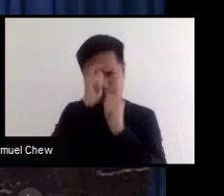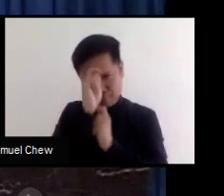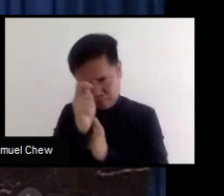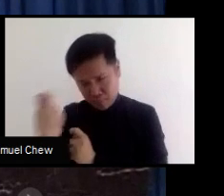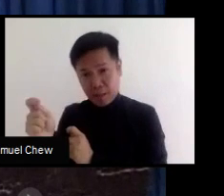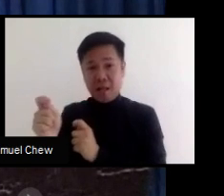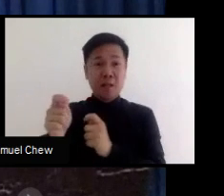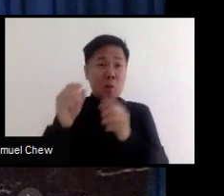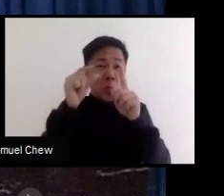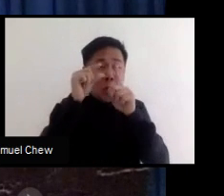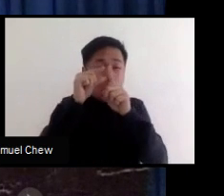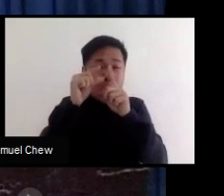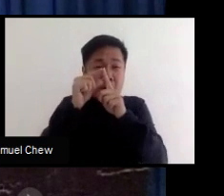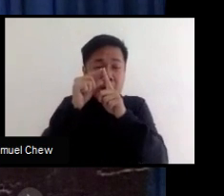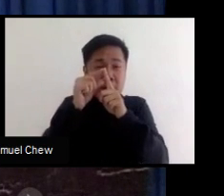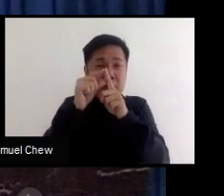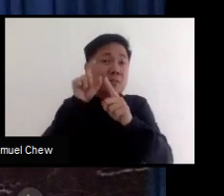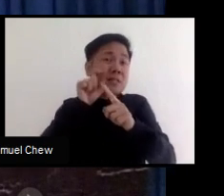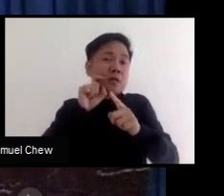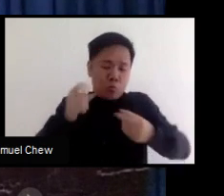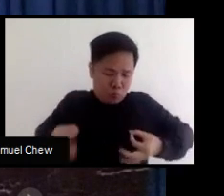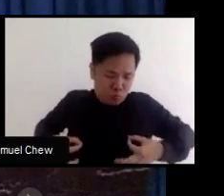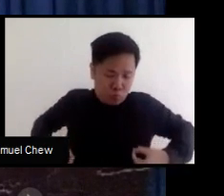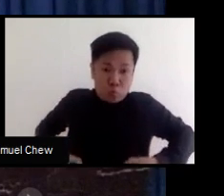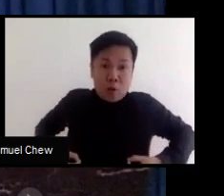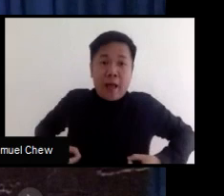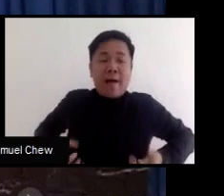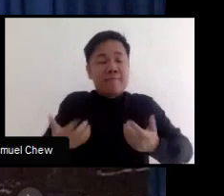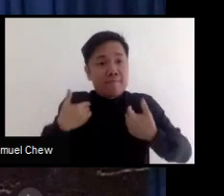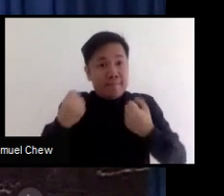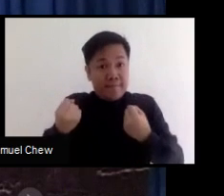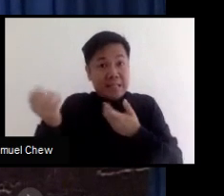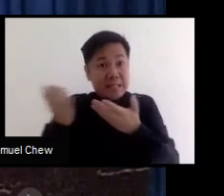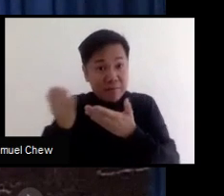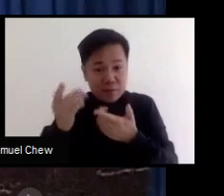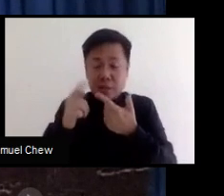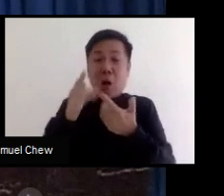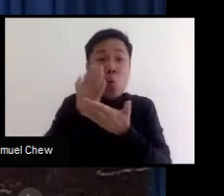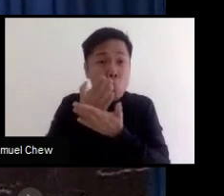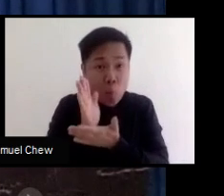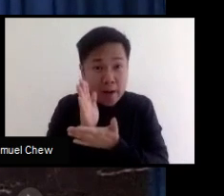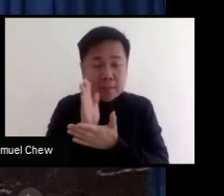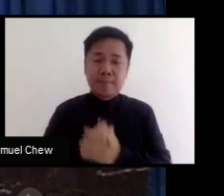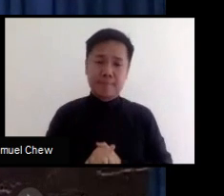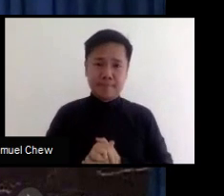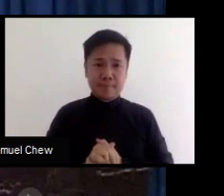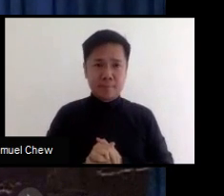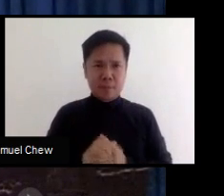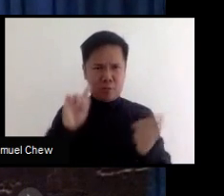and reproductive health services and rights to sexual and reproductive